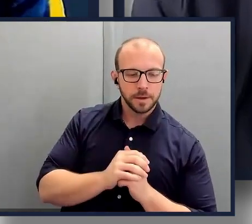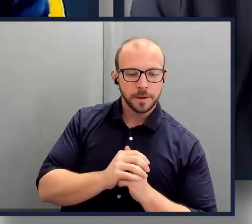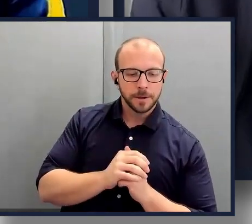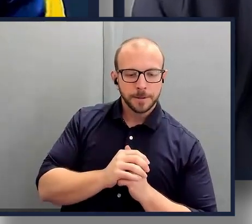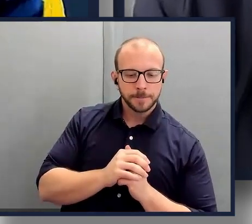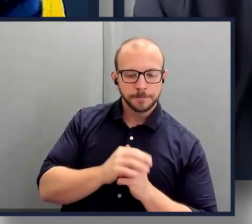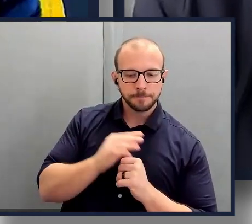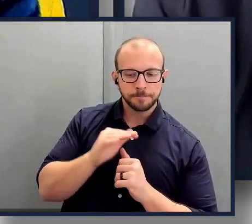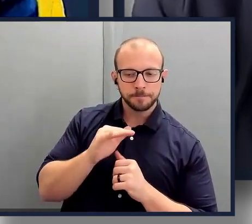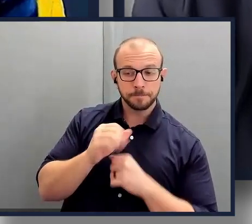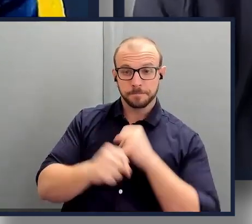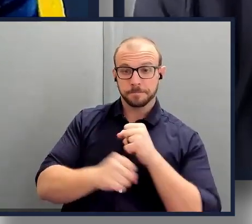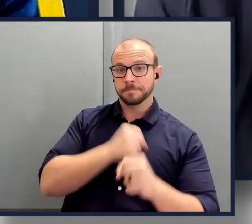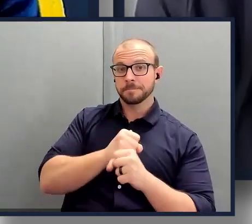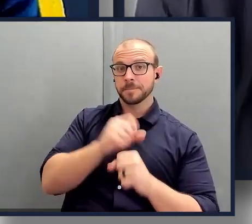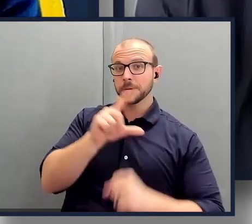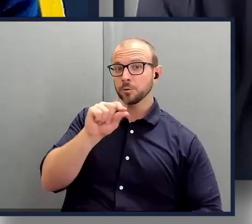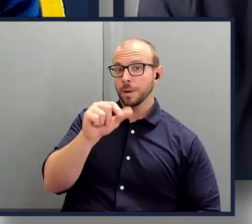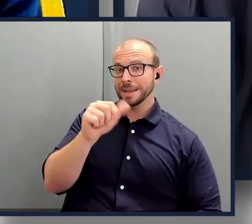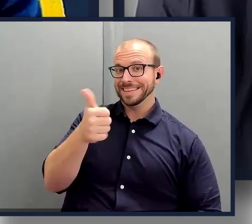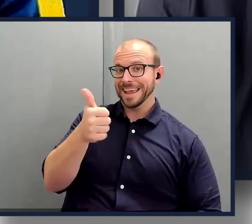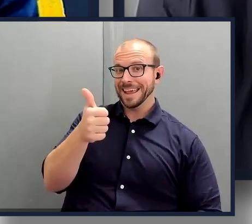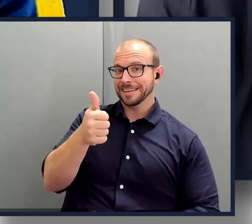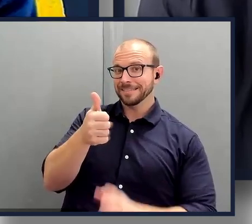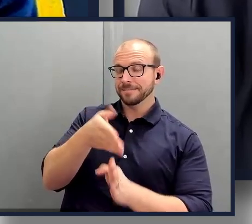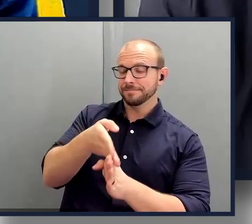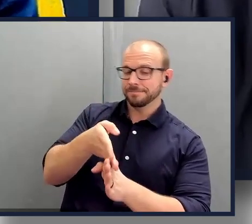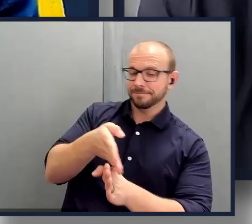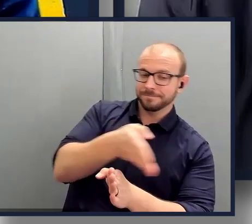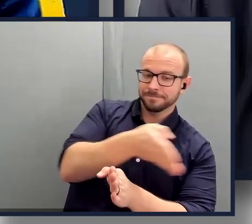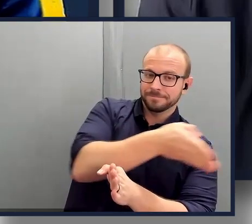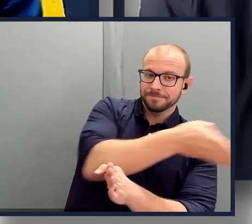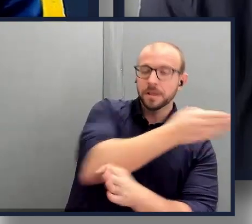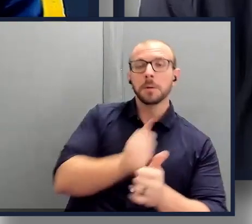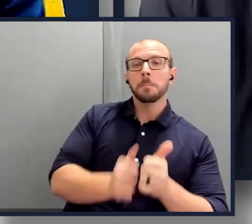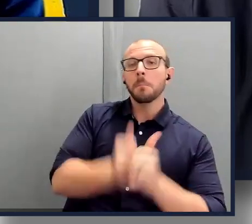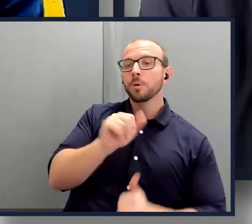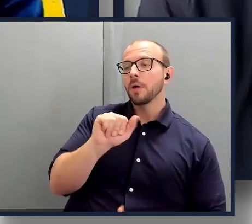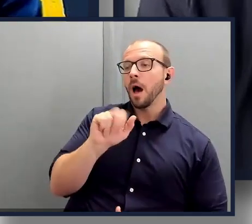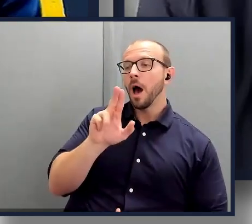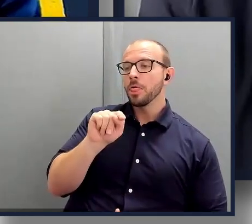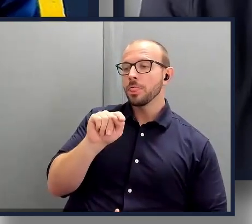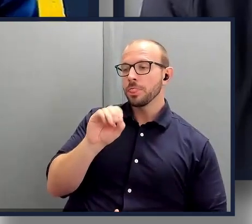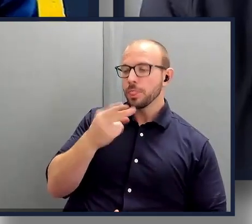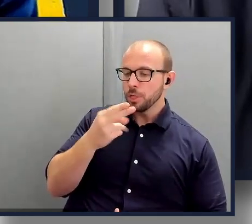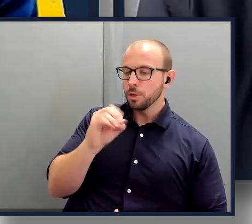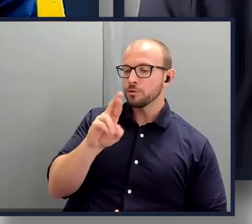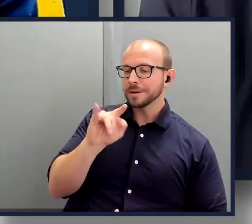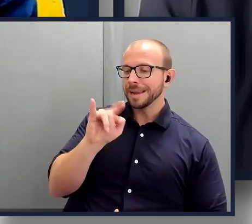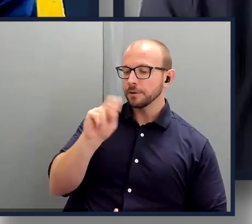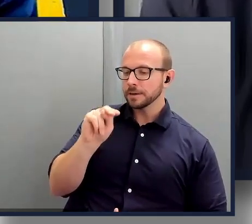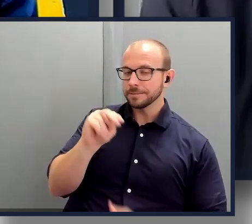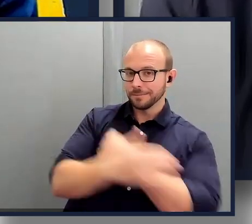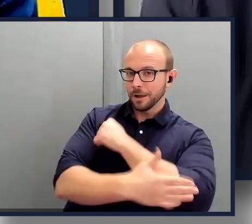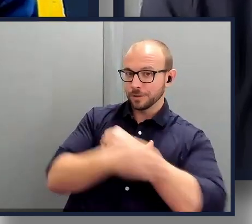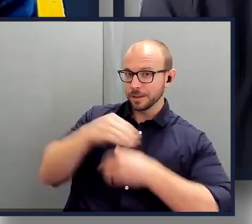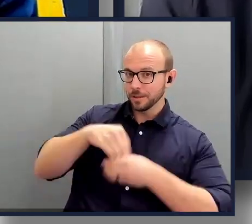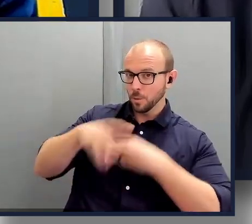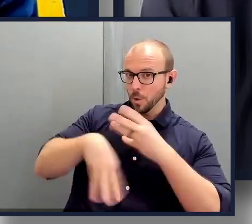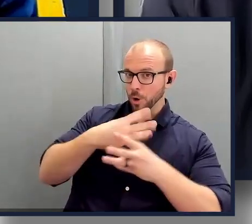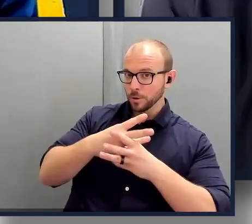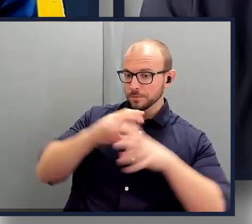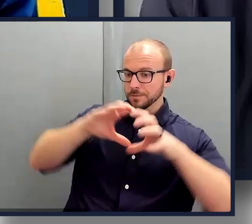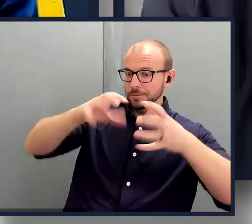to 2010, the most authoritarian countries in the world, by far, were all in North Africa and the Middle